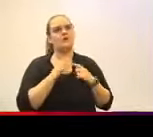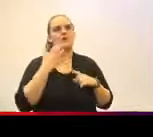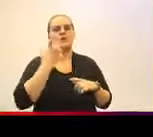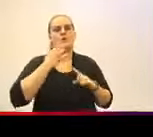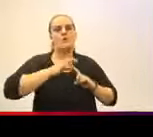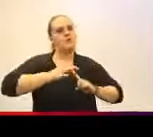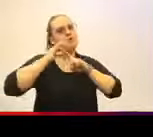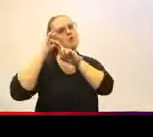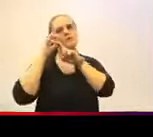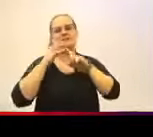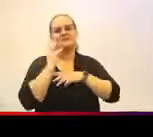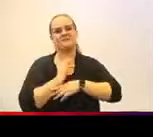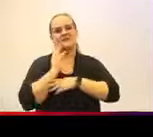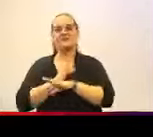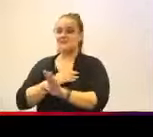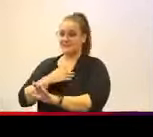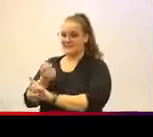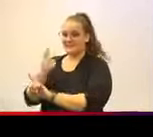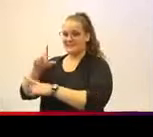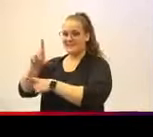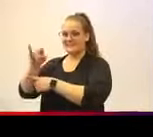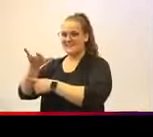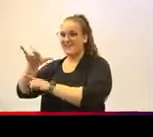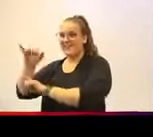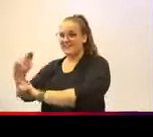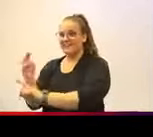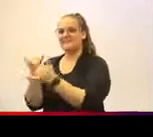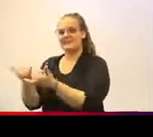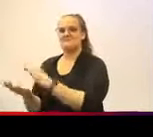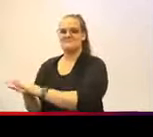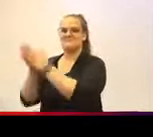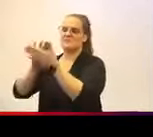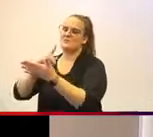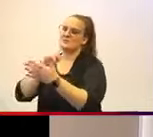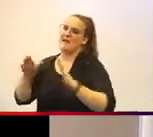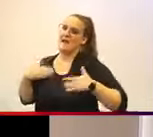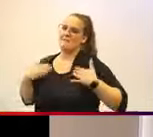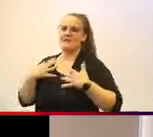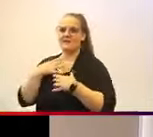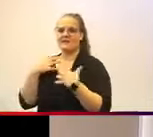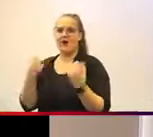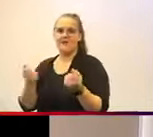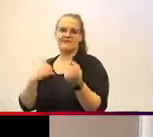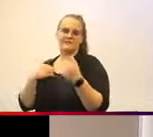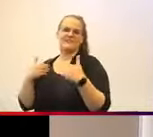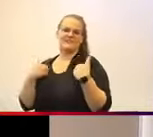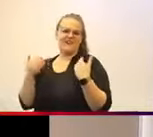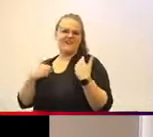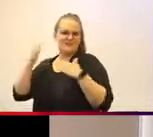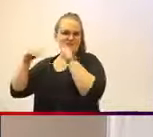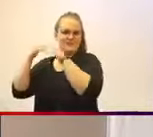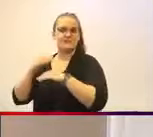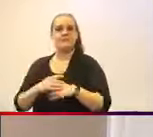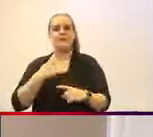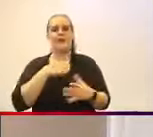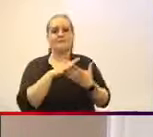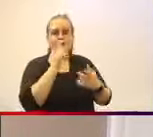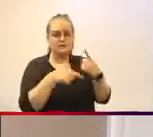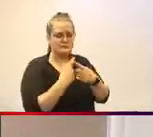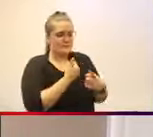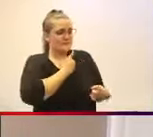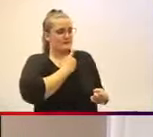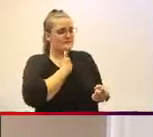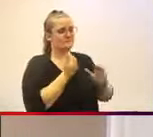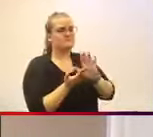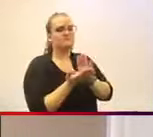Out, Dylan has in fact turned into a happy, confident young adult. I have learned so much about myself. I've been